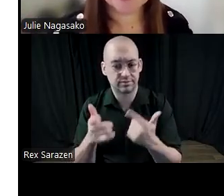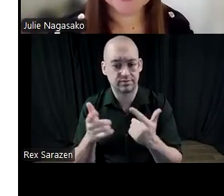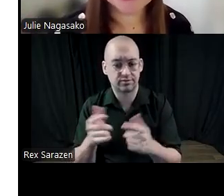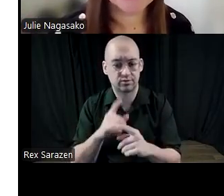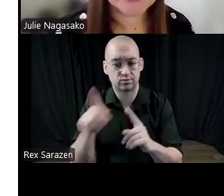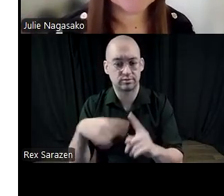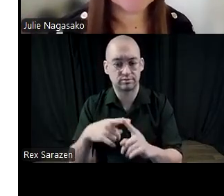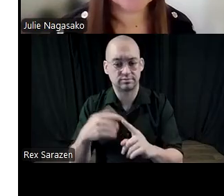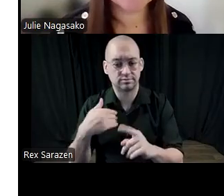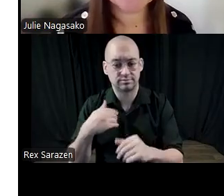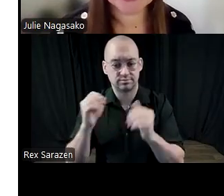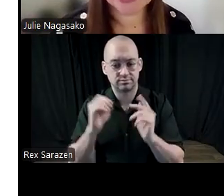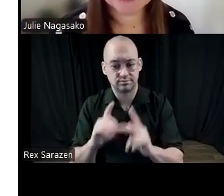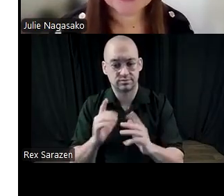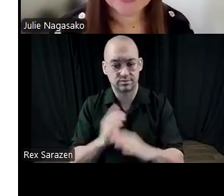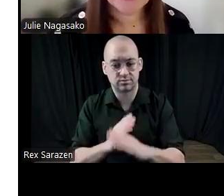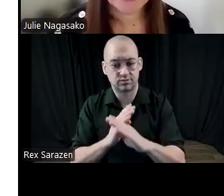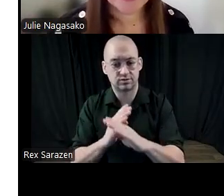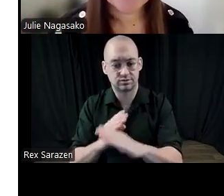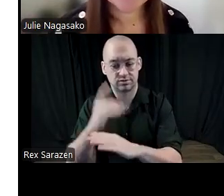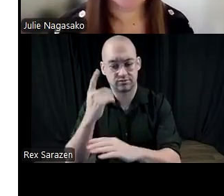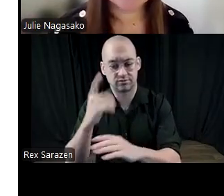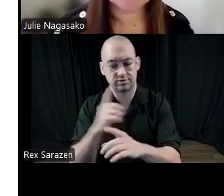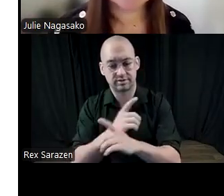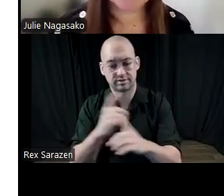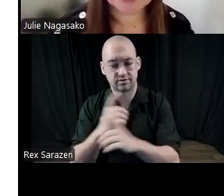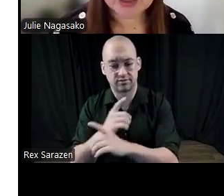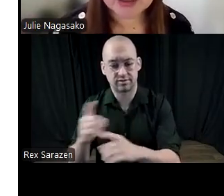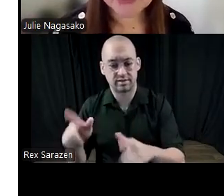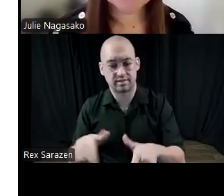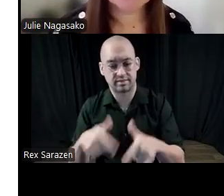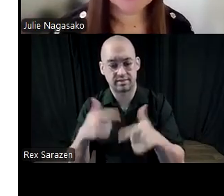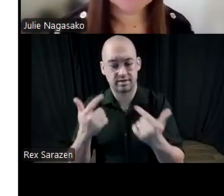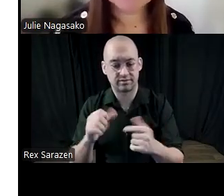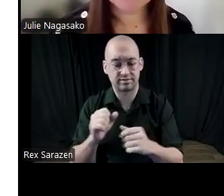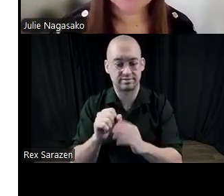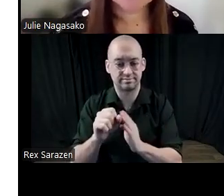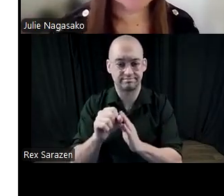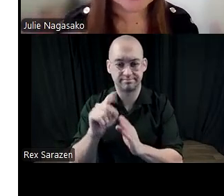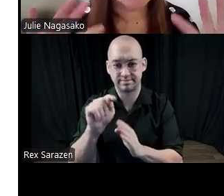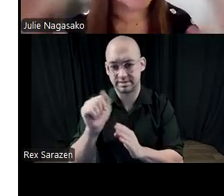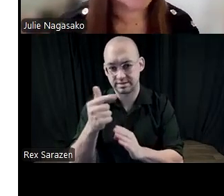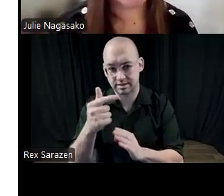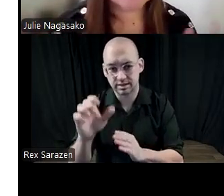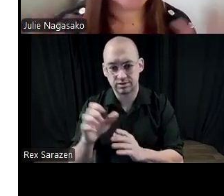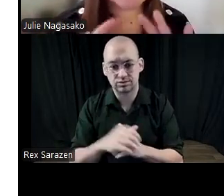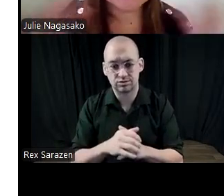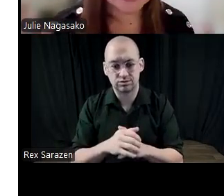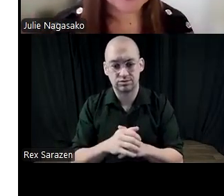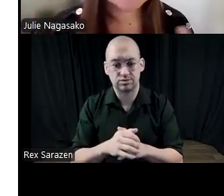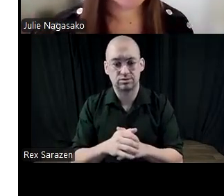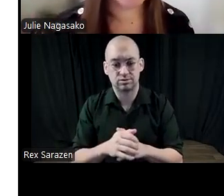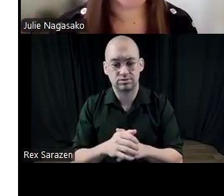opportunities for prevention at different life stages. And then we think of the social ecological lens, looking at the roles of